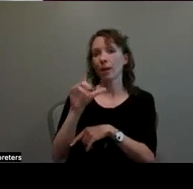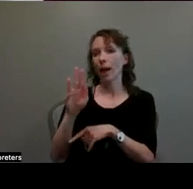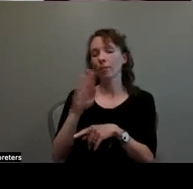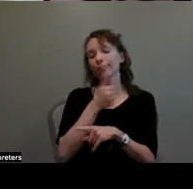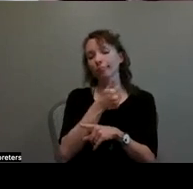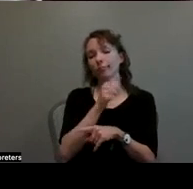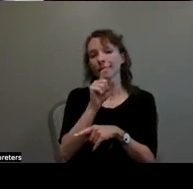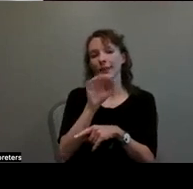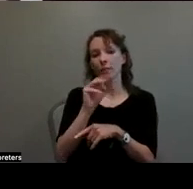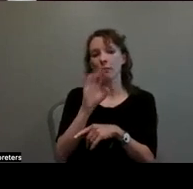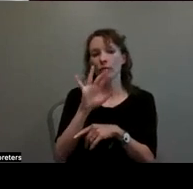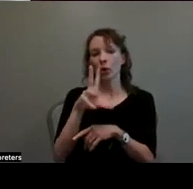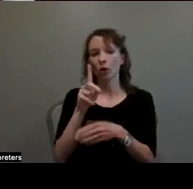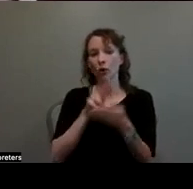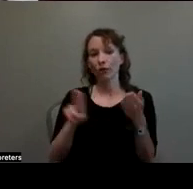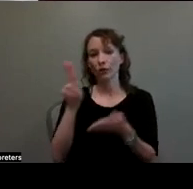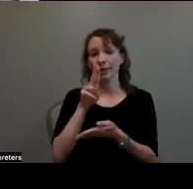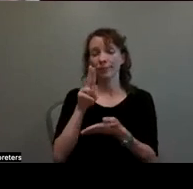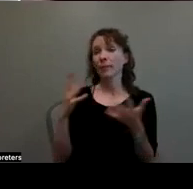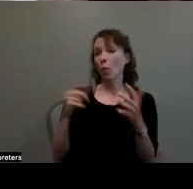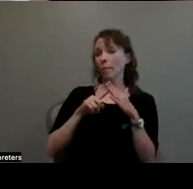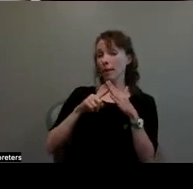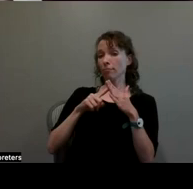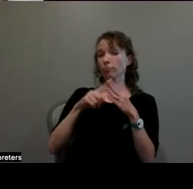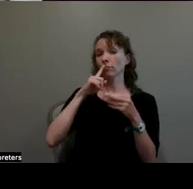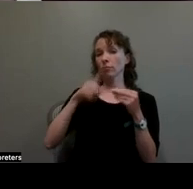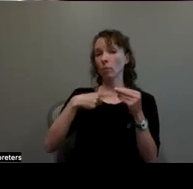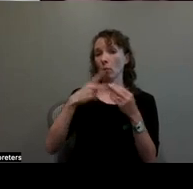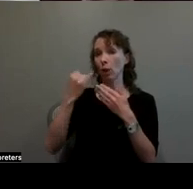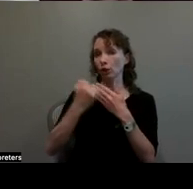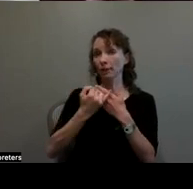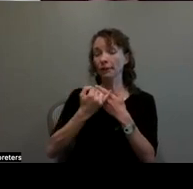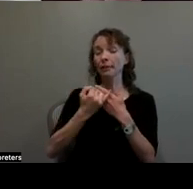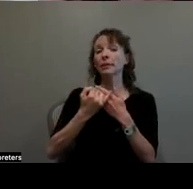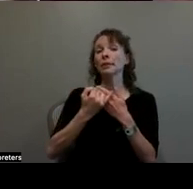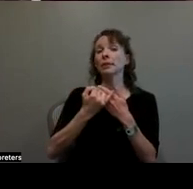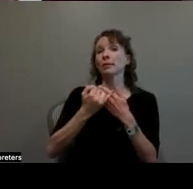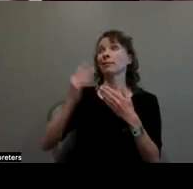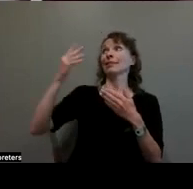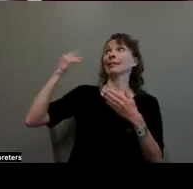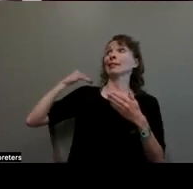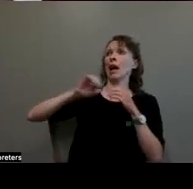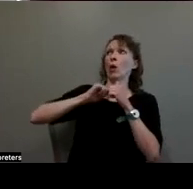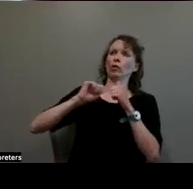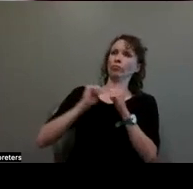So to begin, this project started in part as